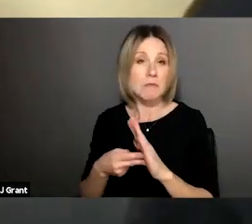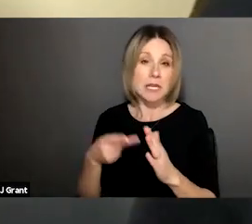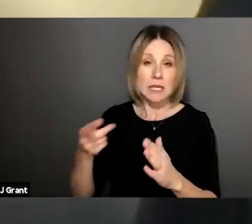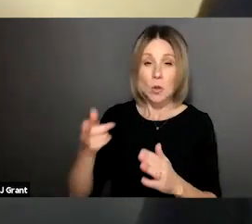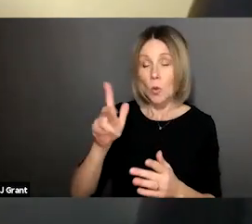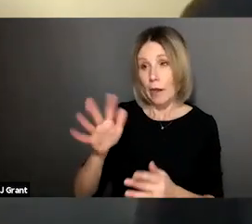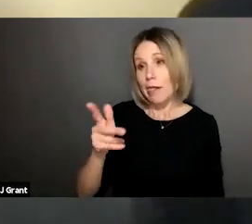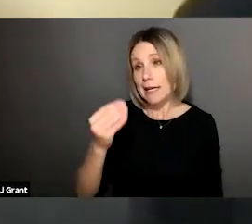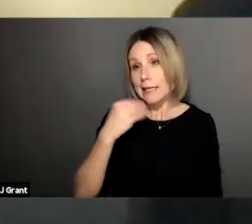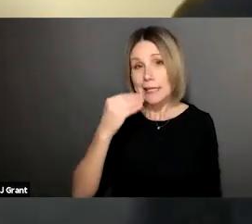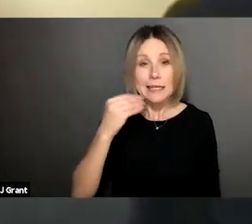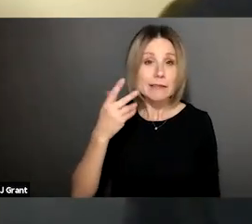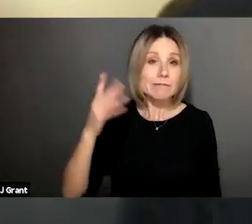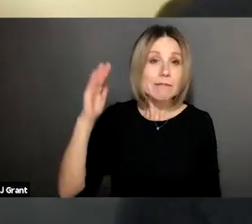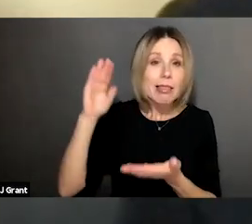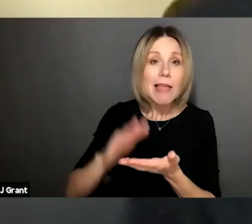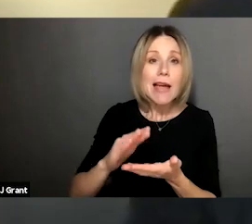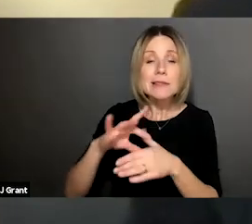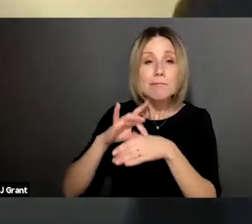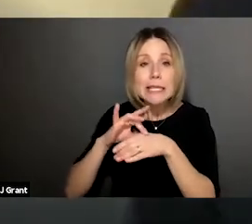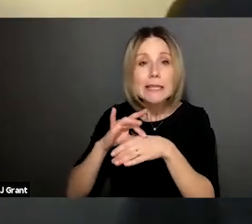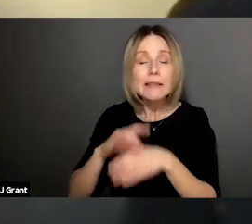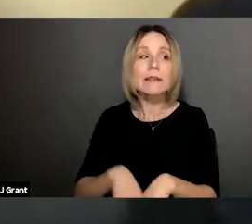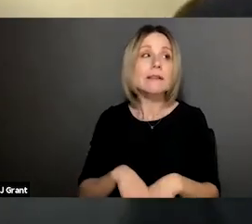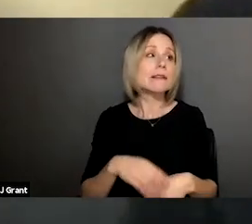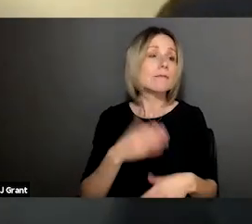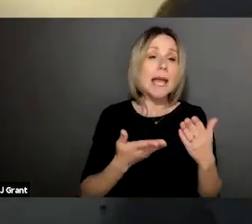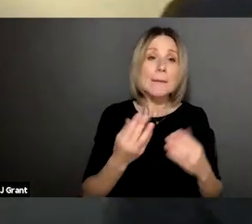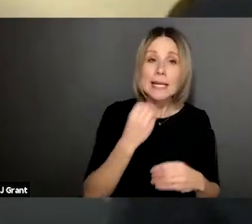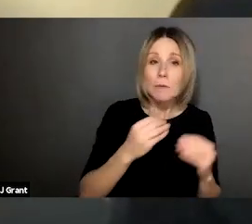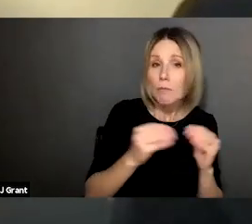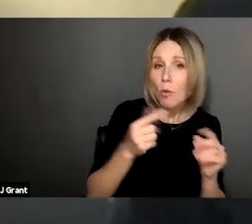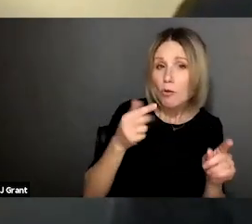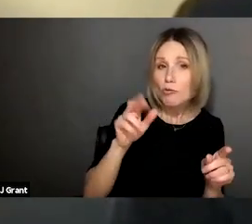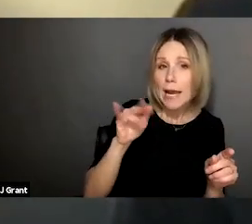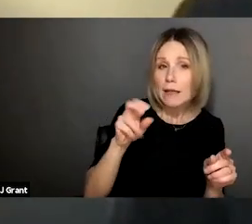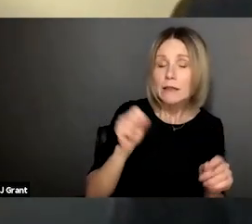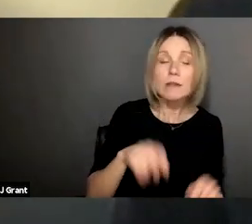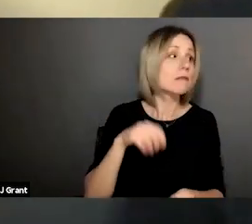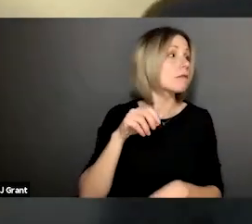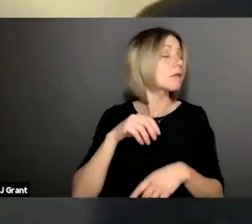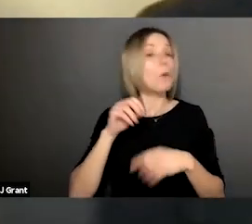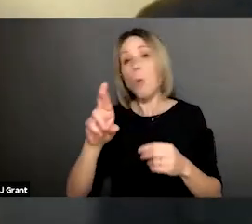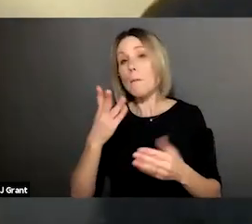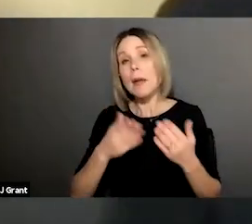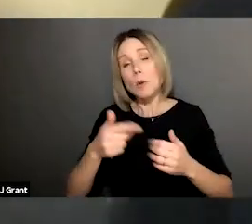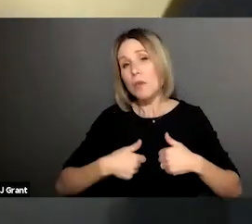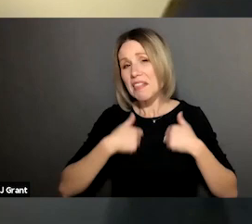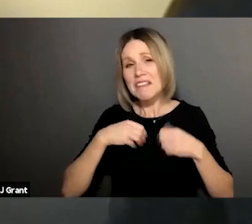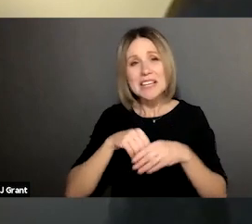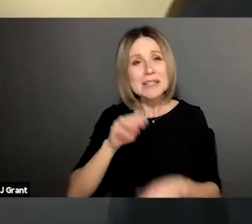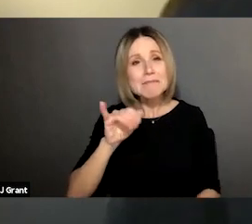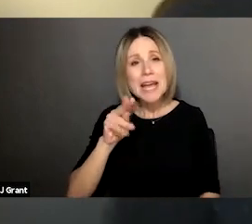meat than and more grains, maybe. But maybe you live in the state of Maine and there is a small